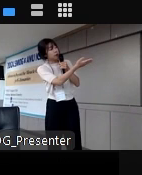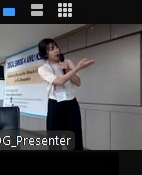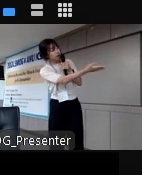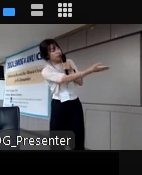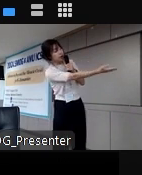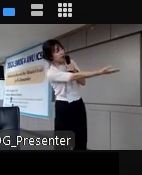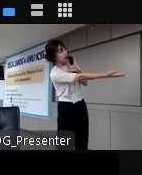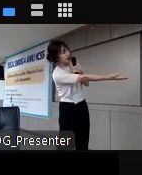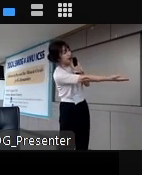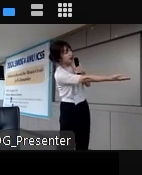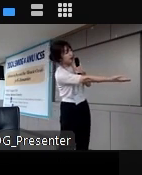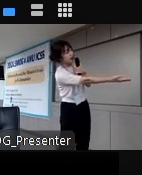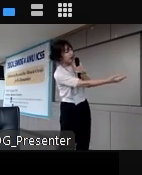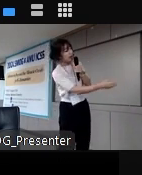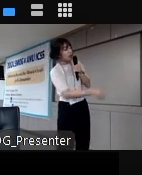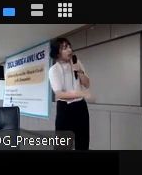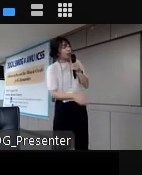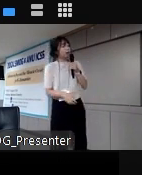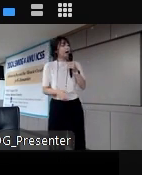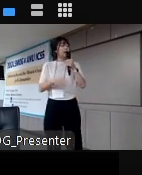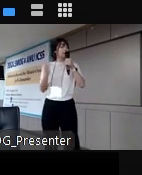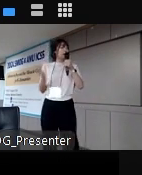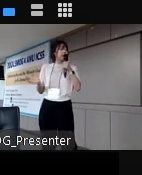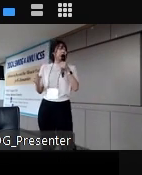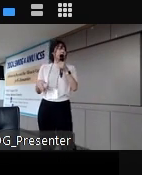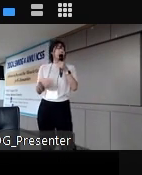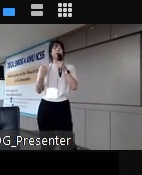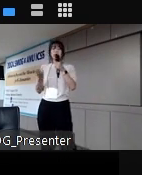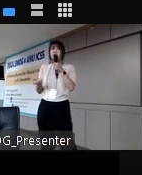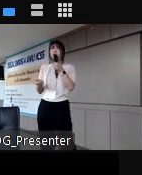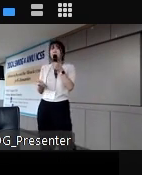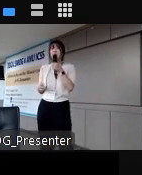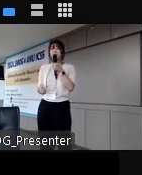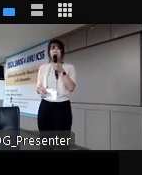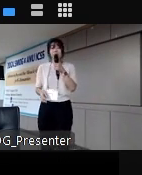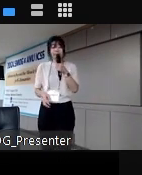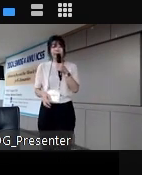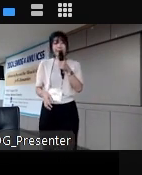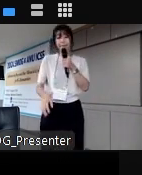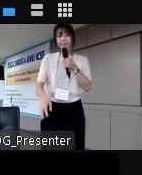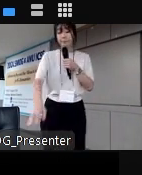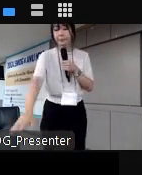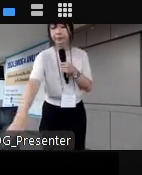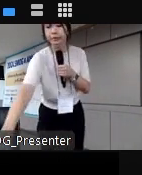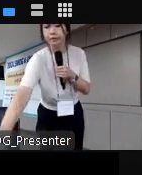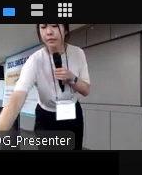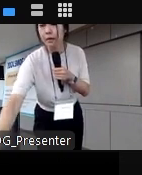if you have a narrative added in 39, then null argument or neutral ix was also fine.